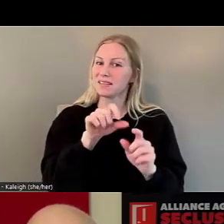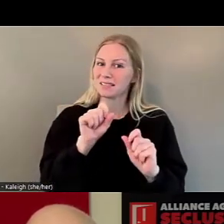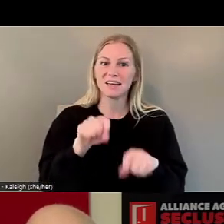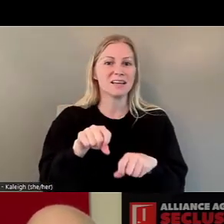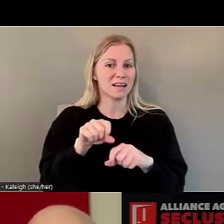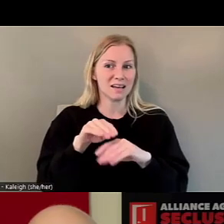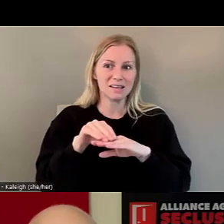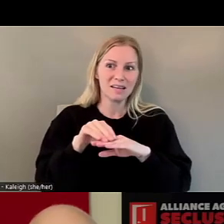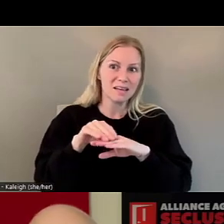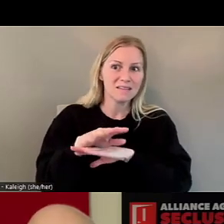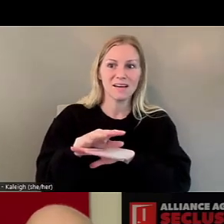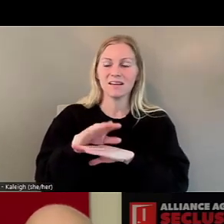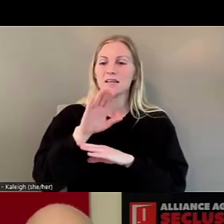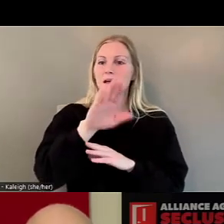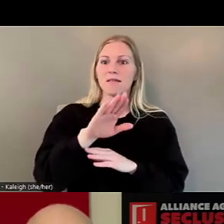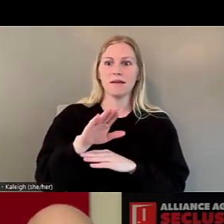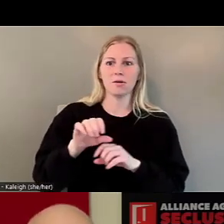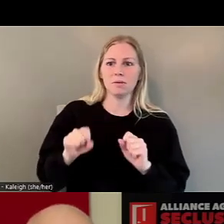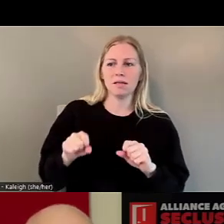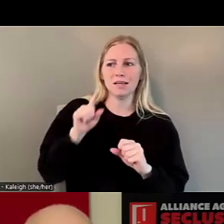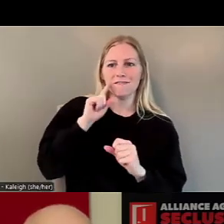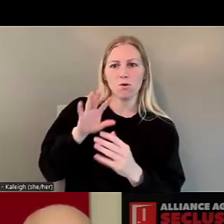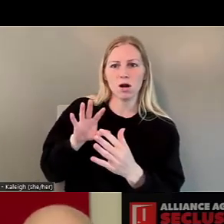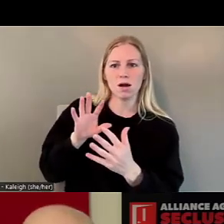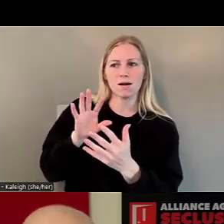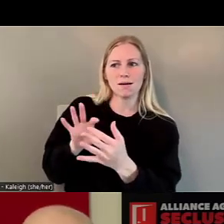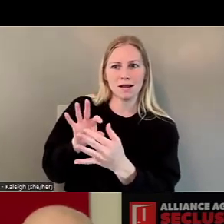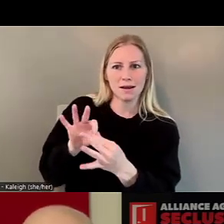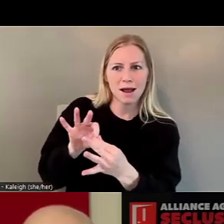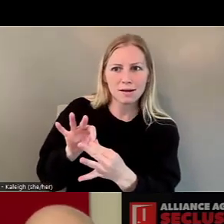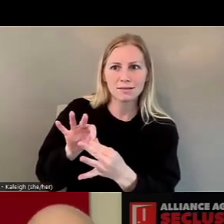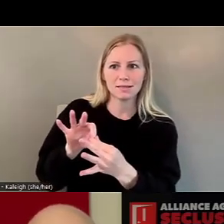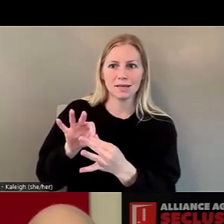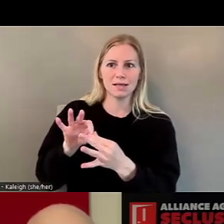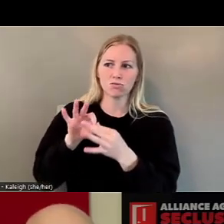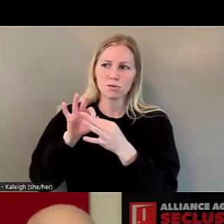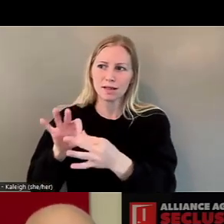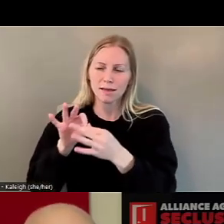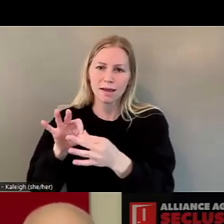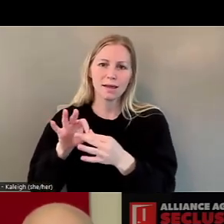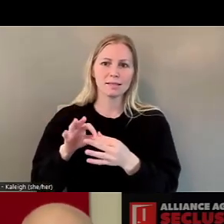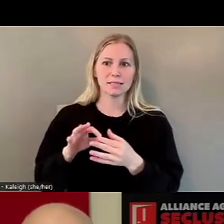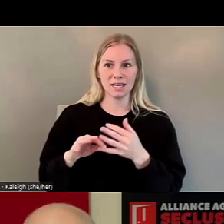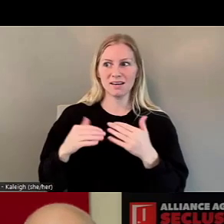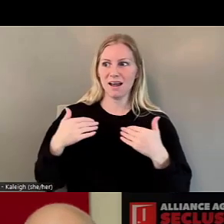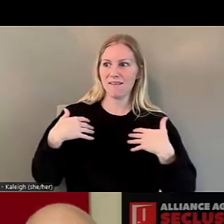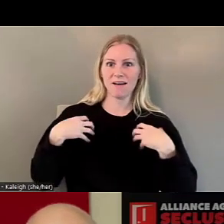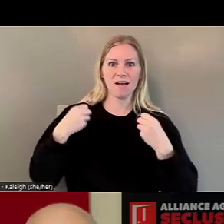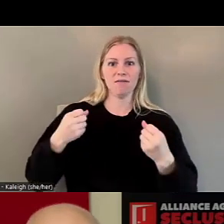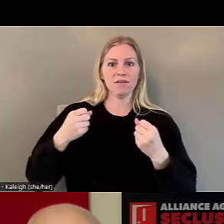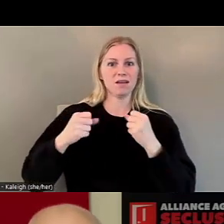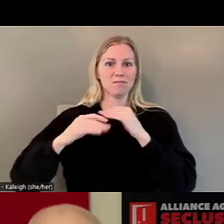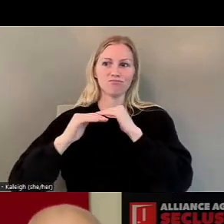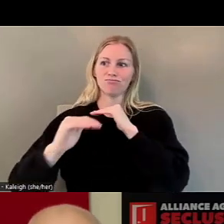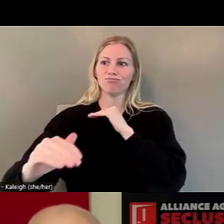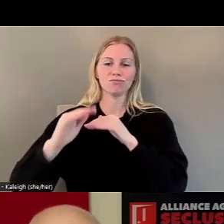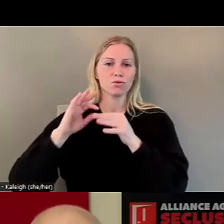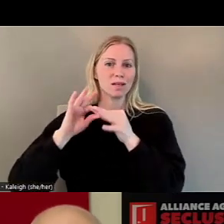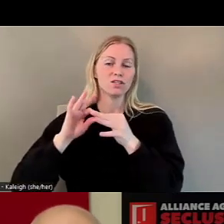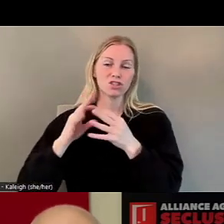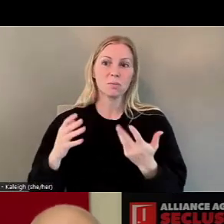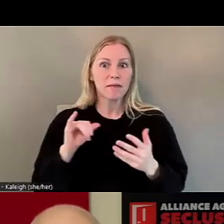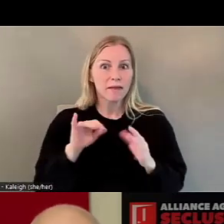ability to connect and relate and have healthy, stable relationships. And that's critical in education, because